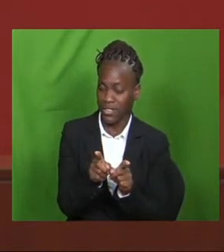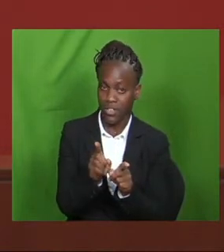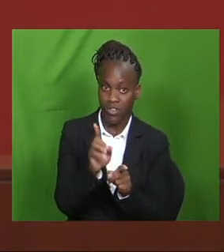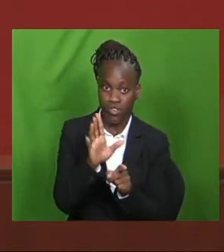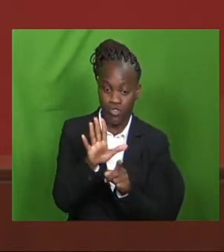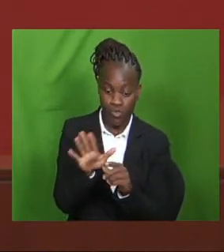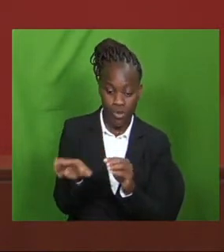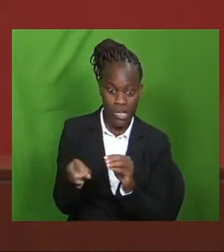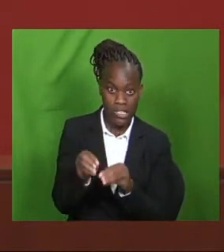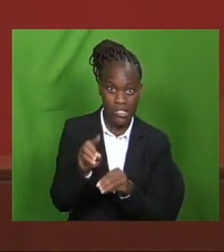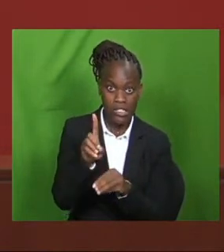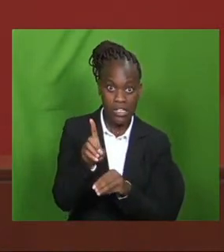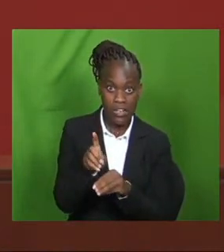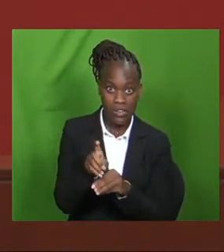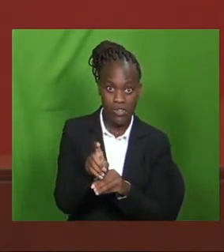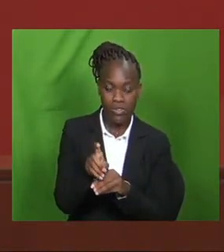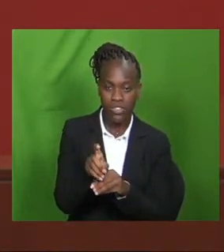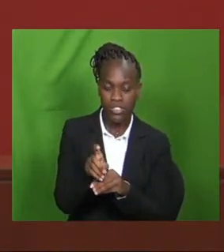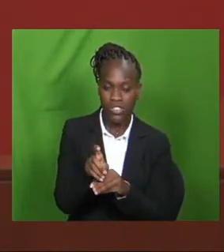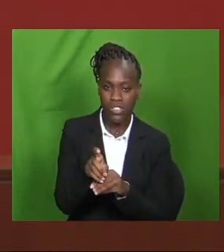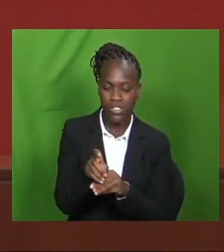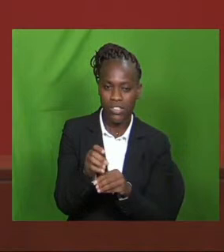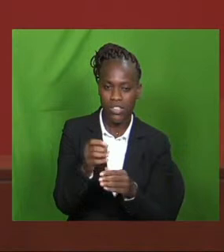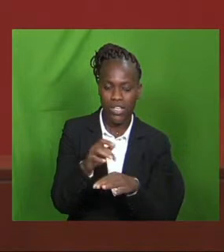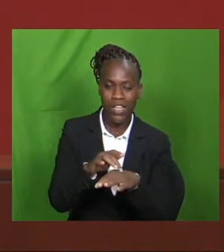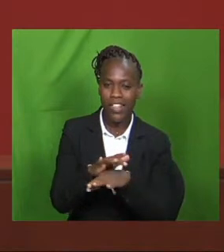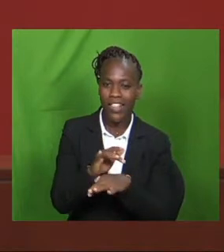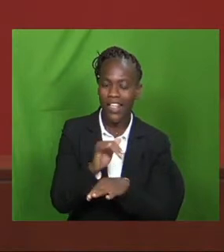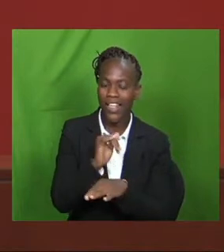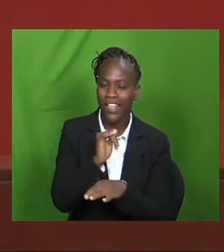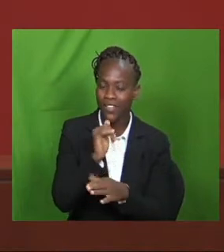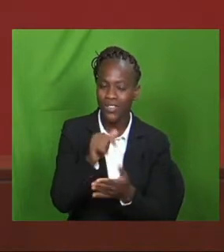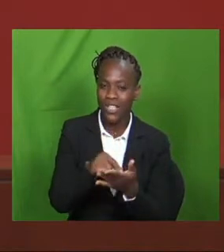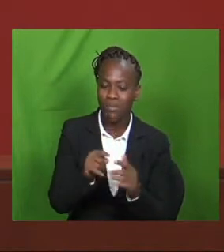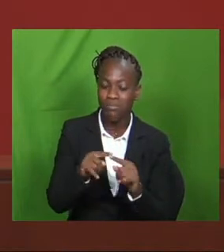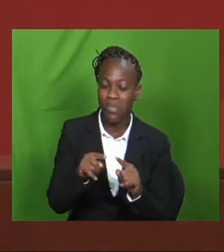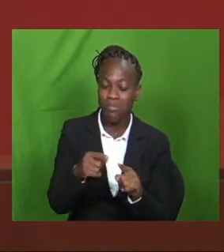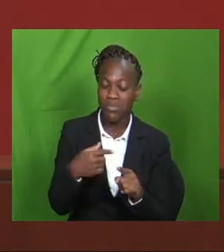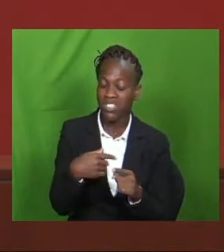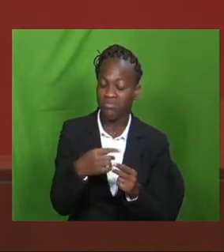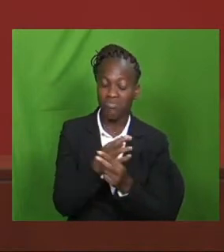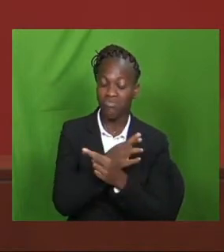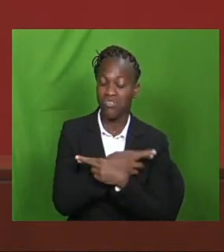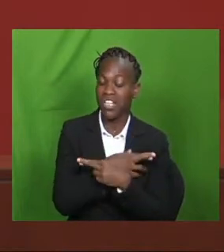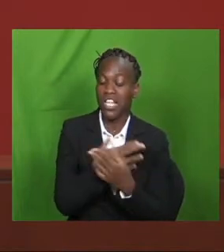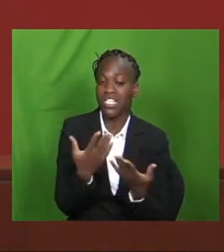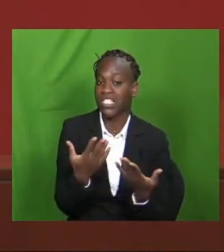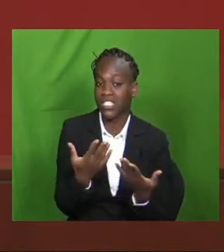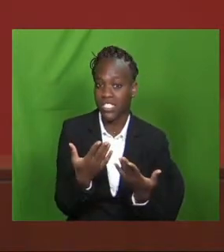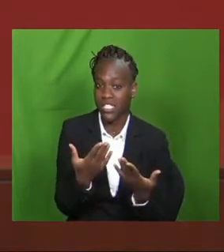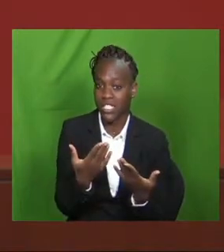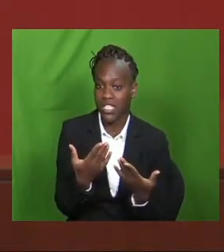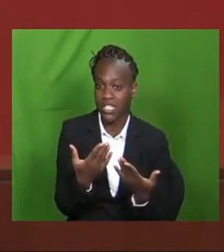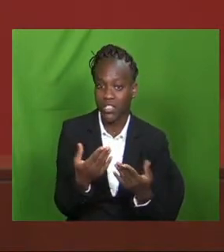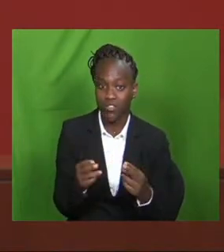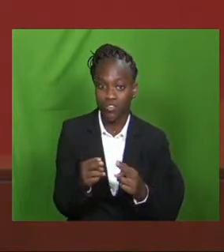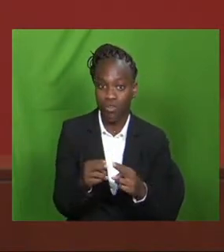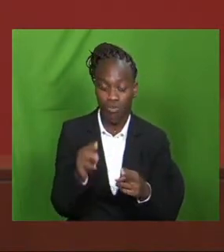earlier one, did not arise, but I decided to relax the rule for the minister